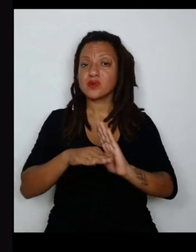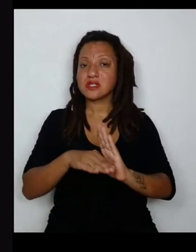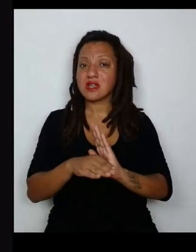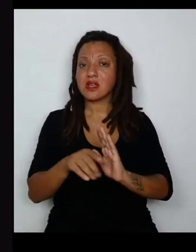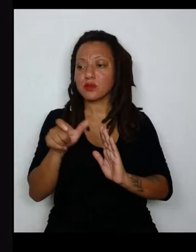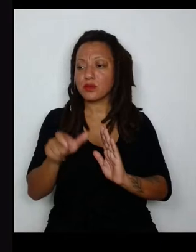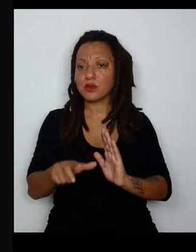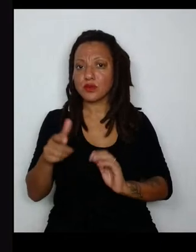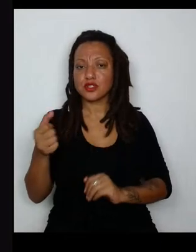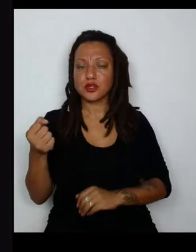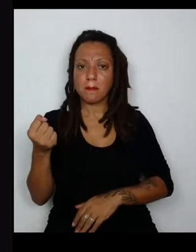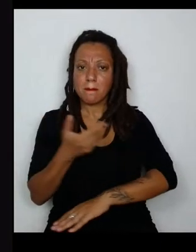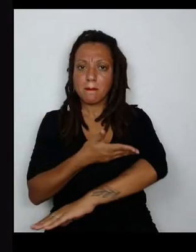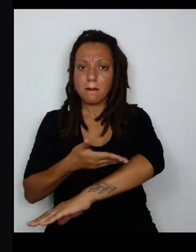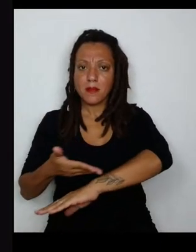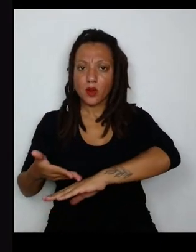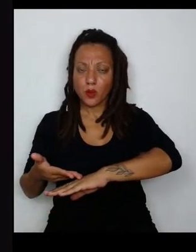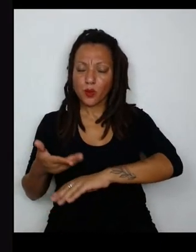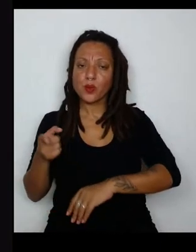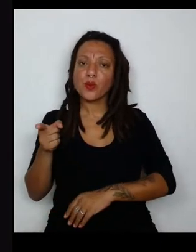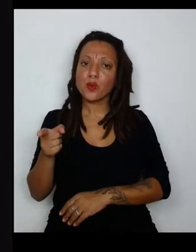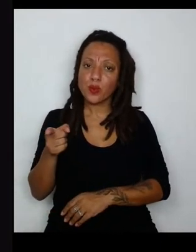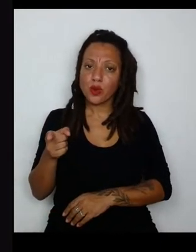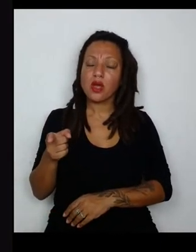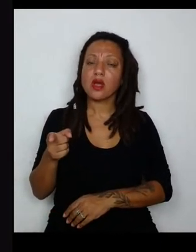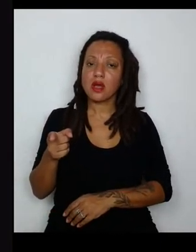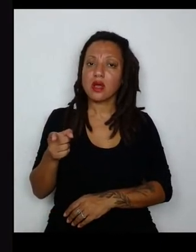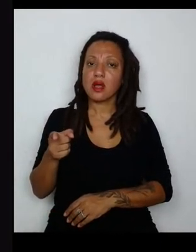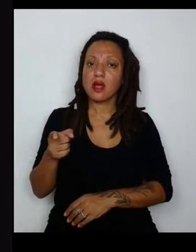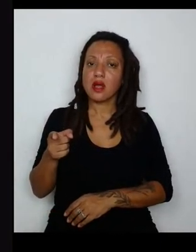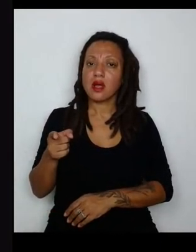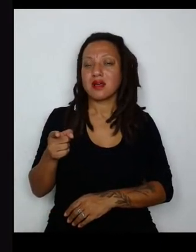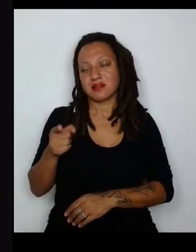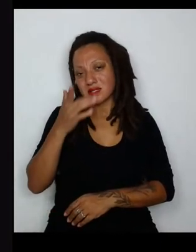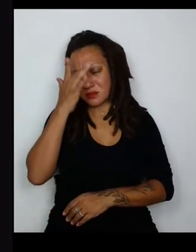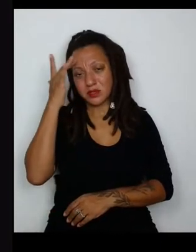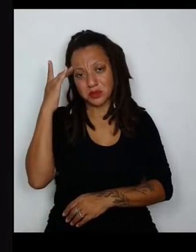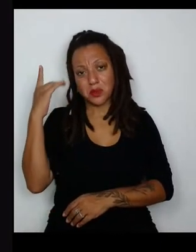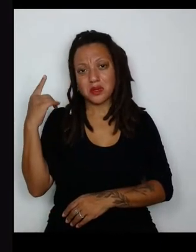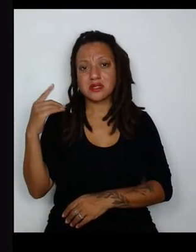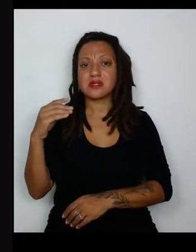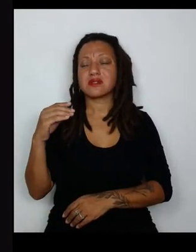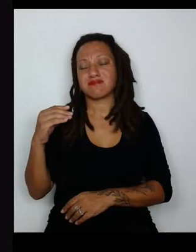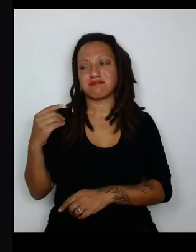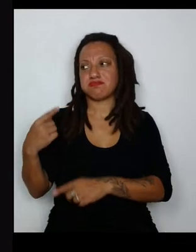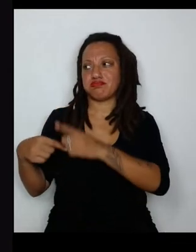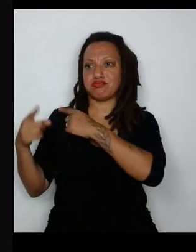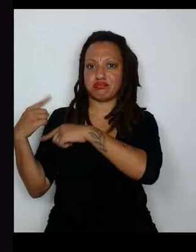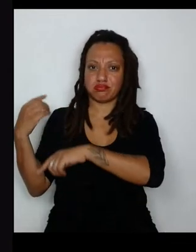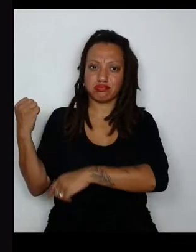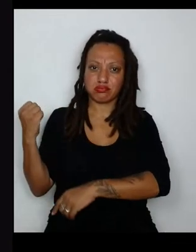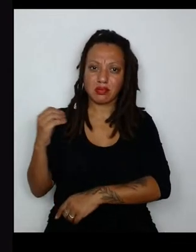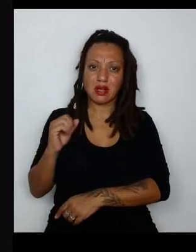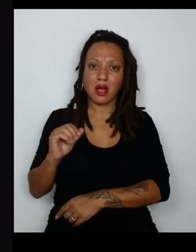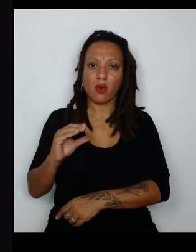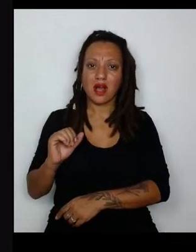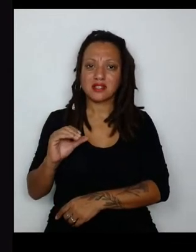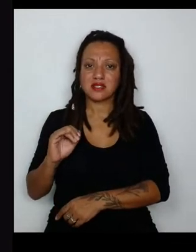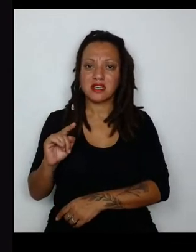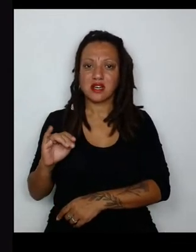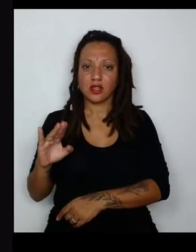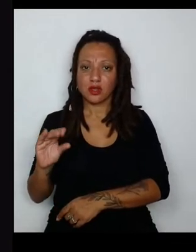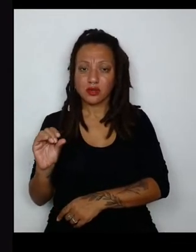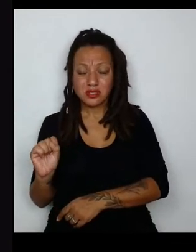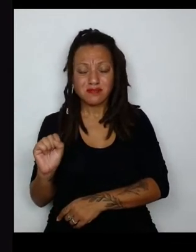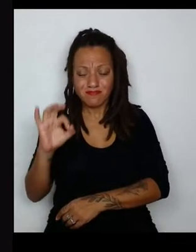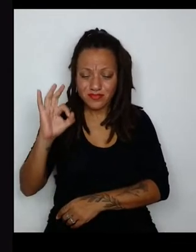was and is so designated was inevitably the pole star of the human being from which all